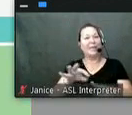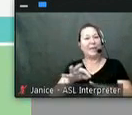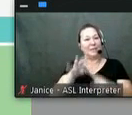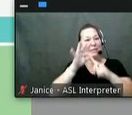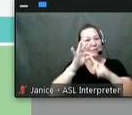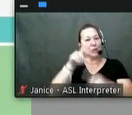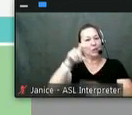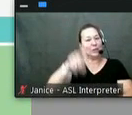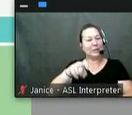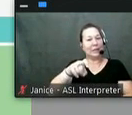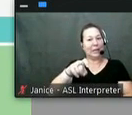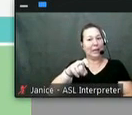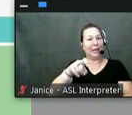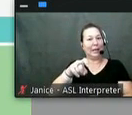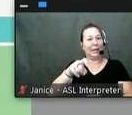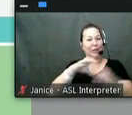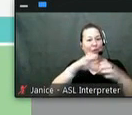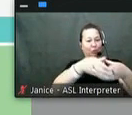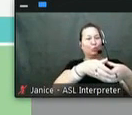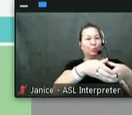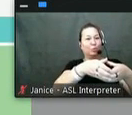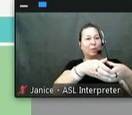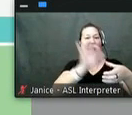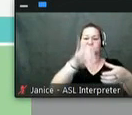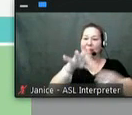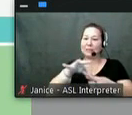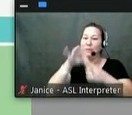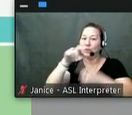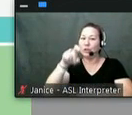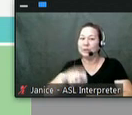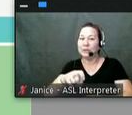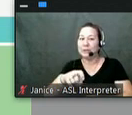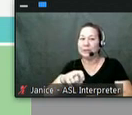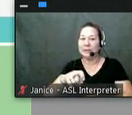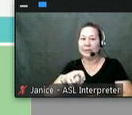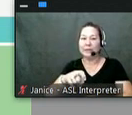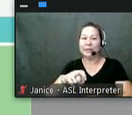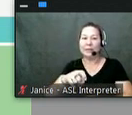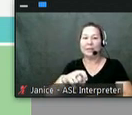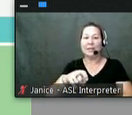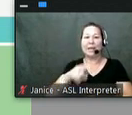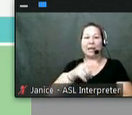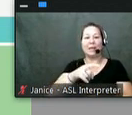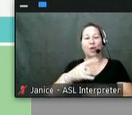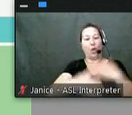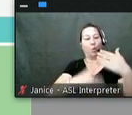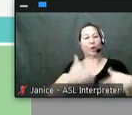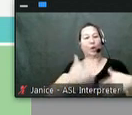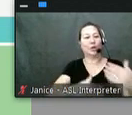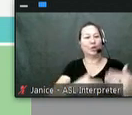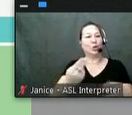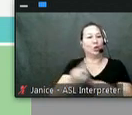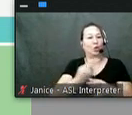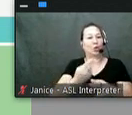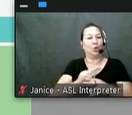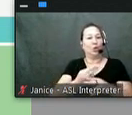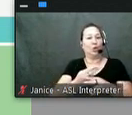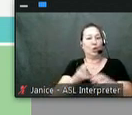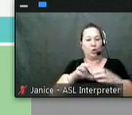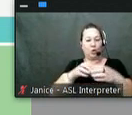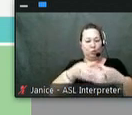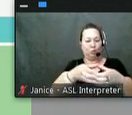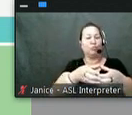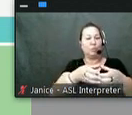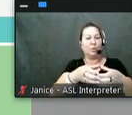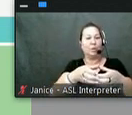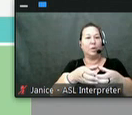population. Now, that special needs population tier process is you use a small cohort for identified